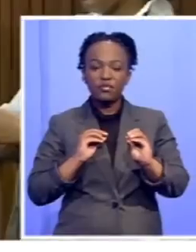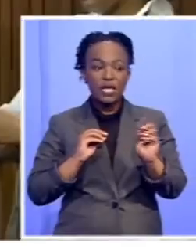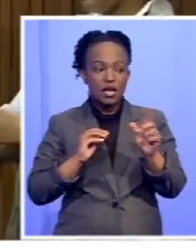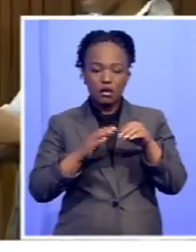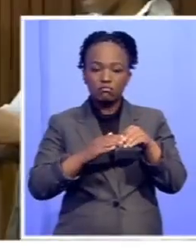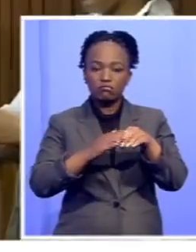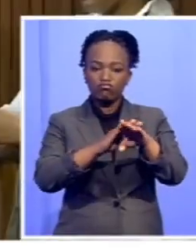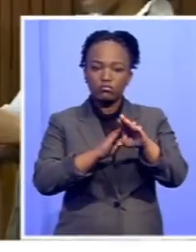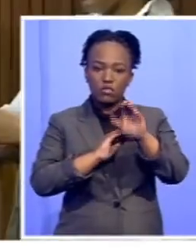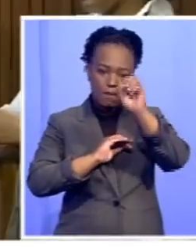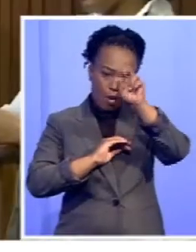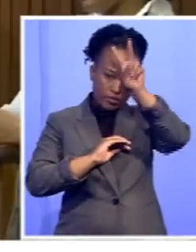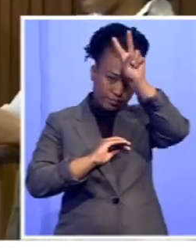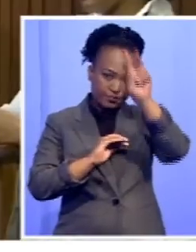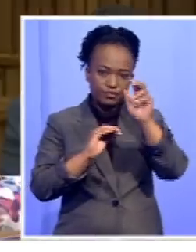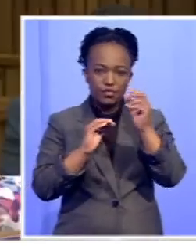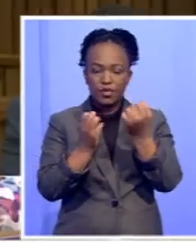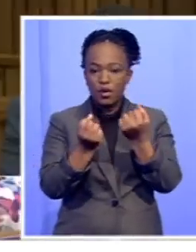Boksburg court